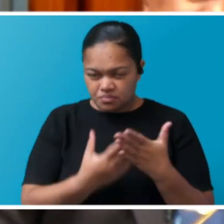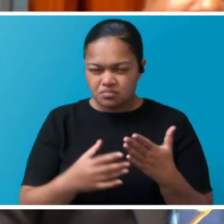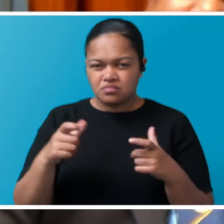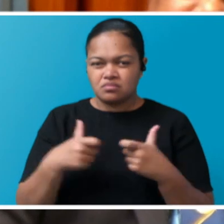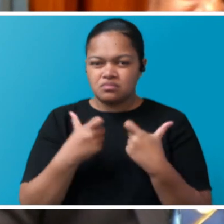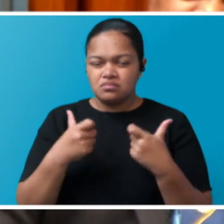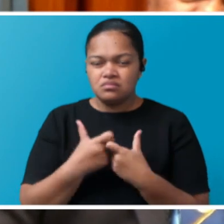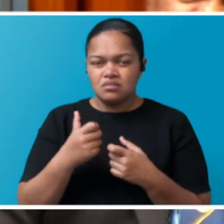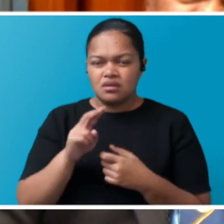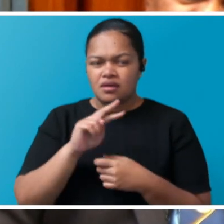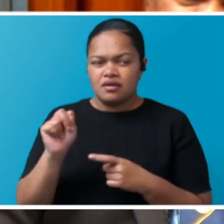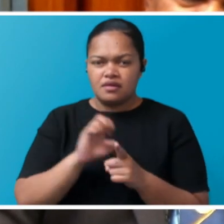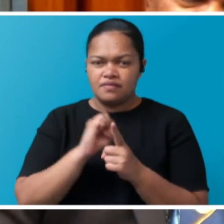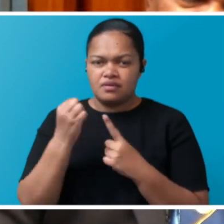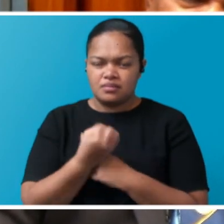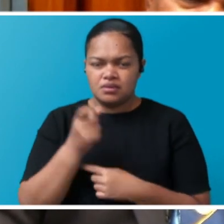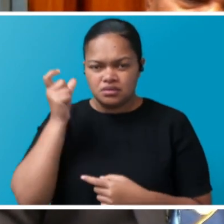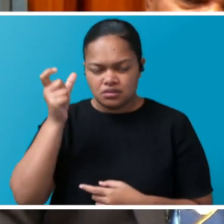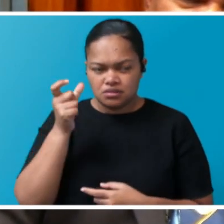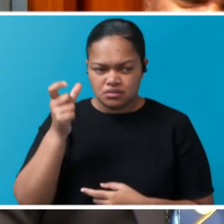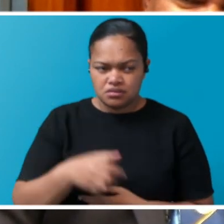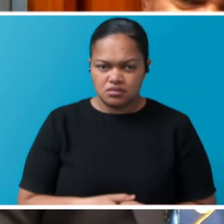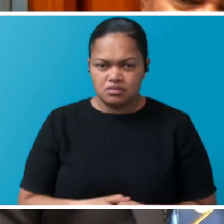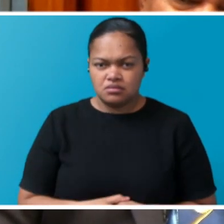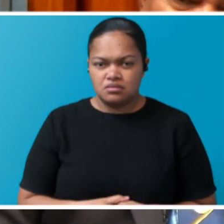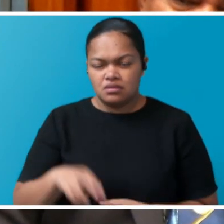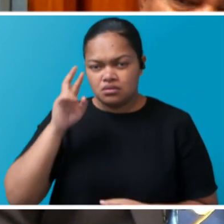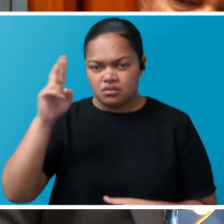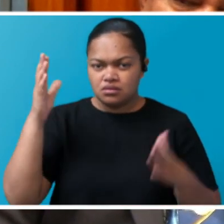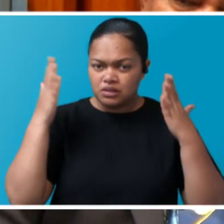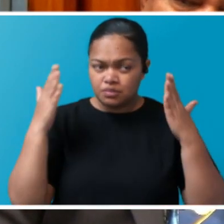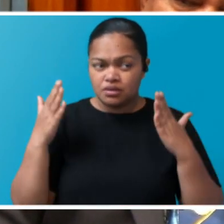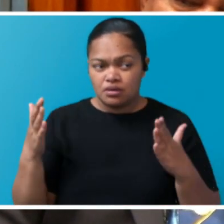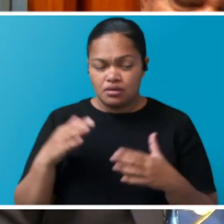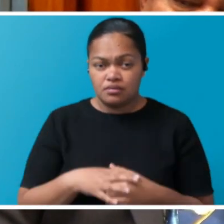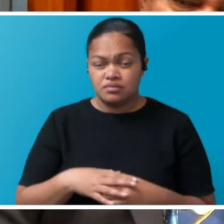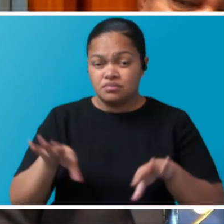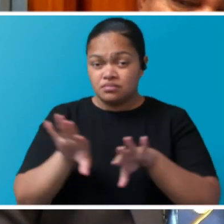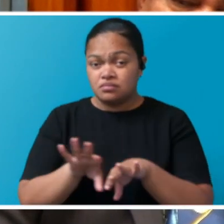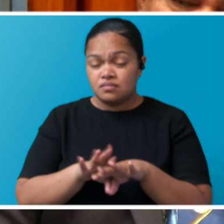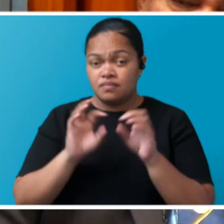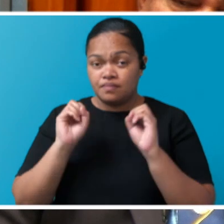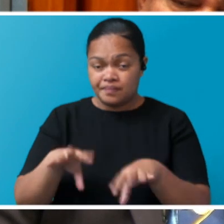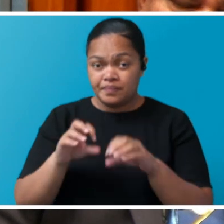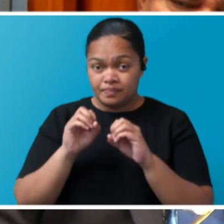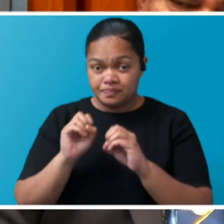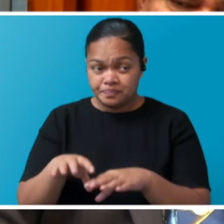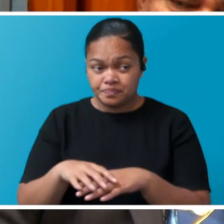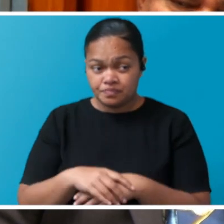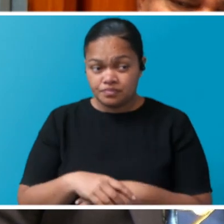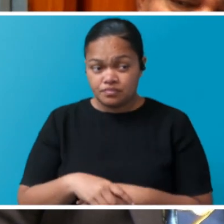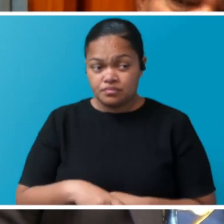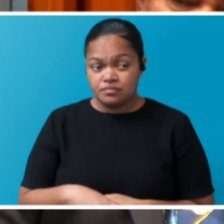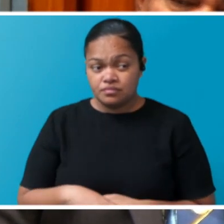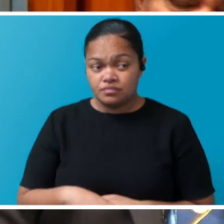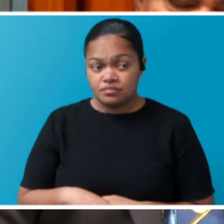and environmental concerns. Speaker, sir, waste disposal with a dump site